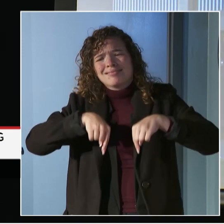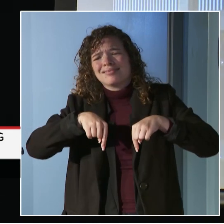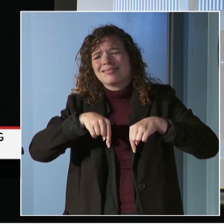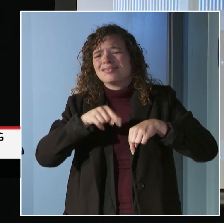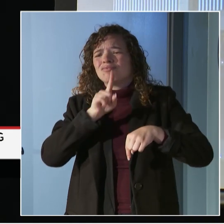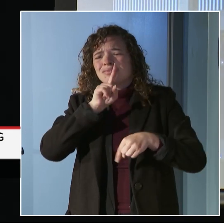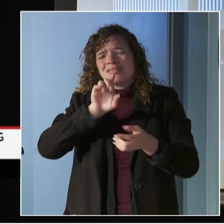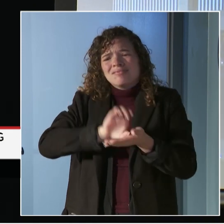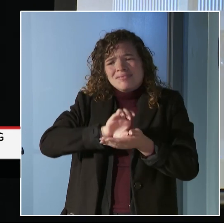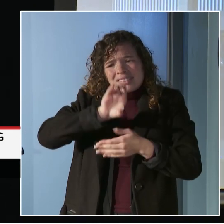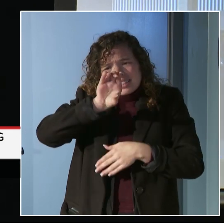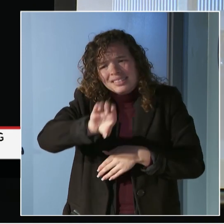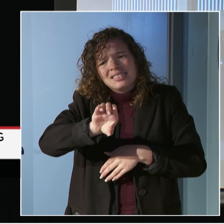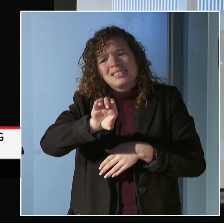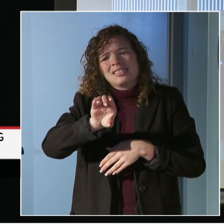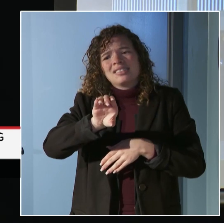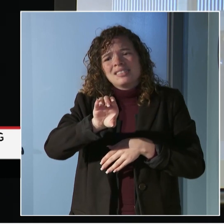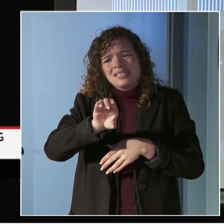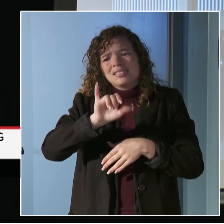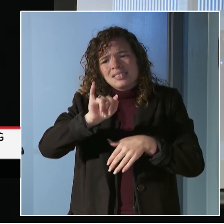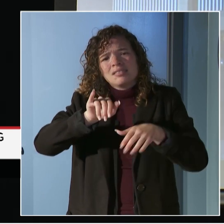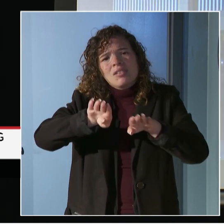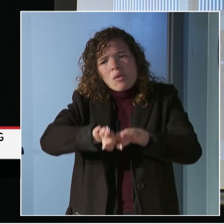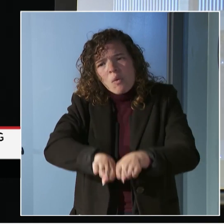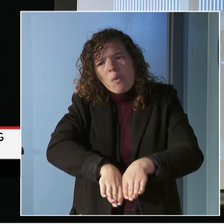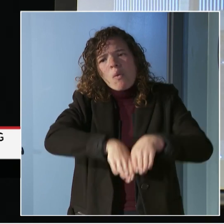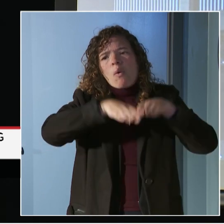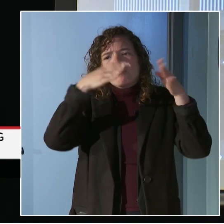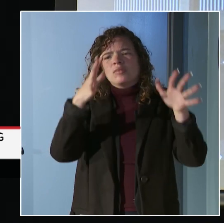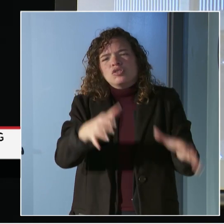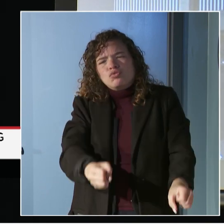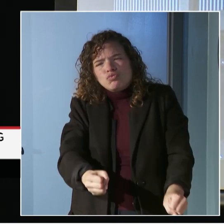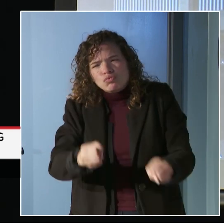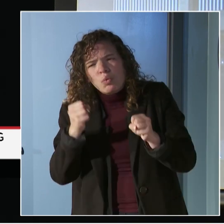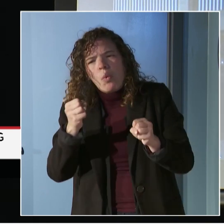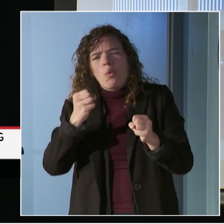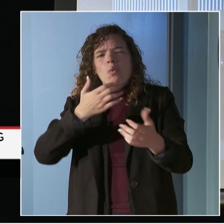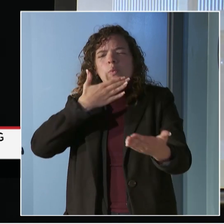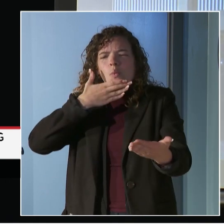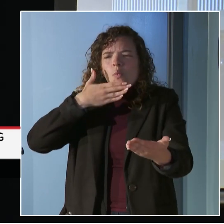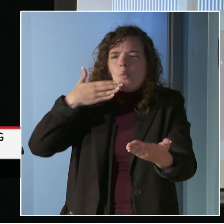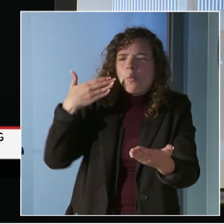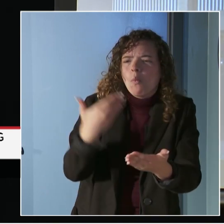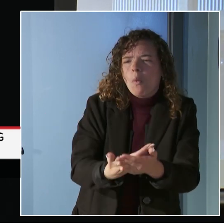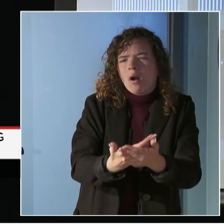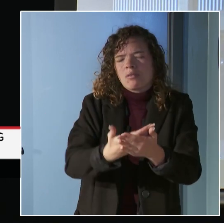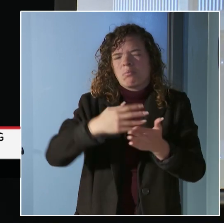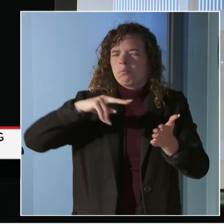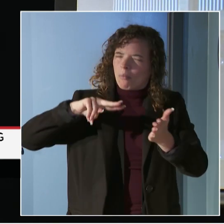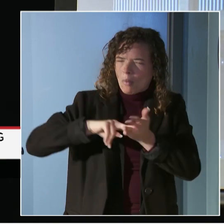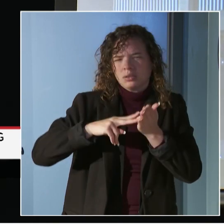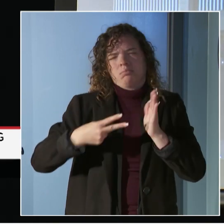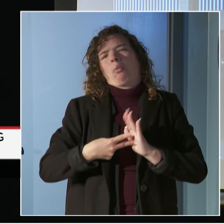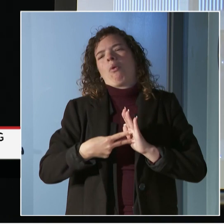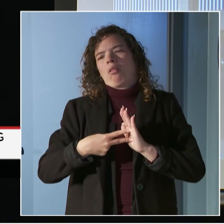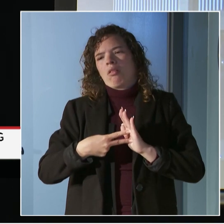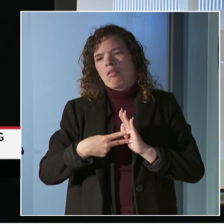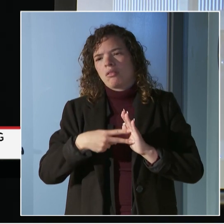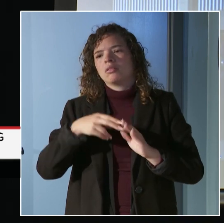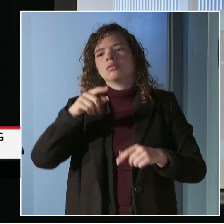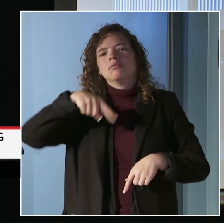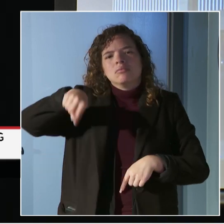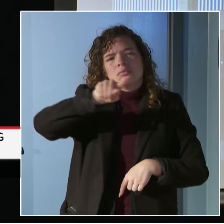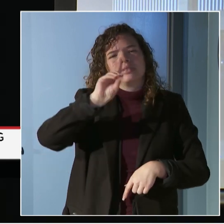brought back to market with a bold and noble purpose: to serve D.C. residents who have been cut off from D.C.'s